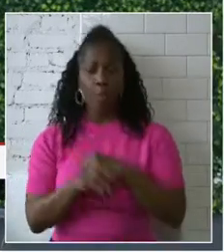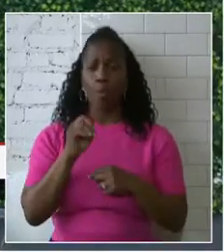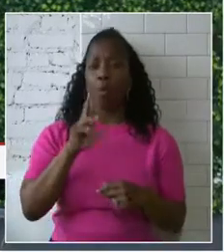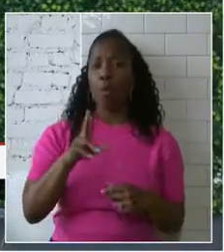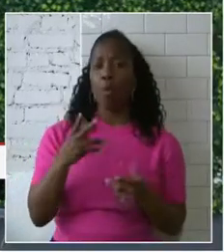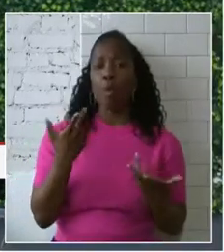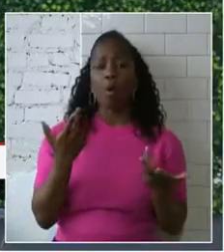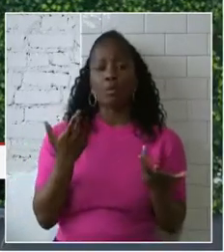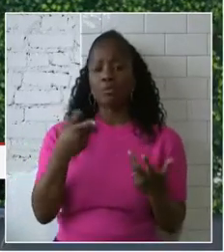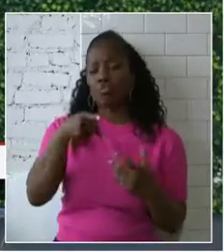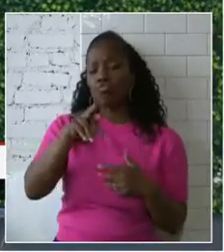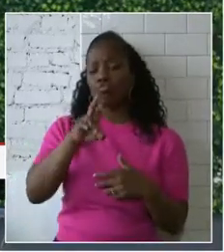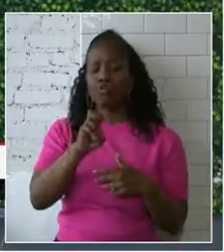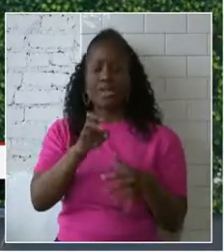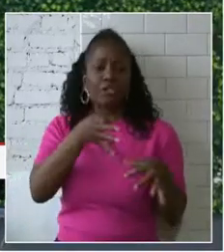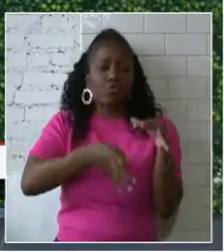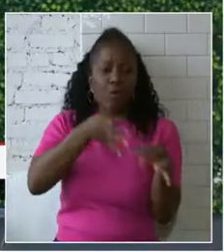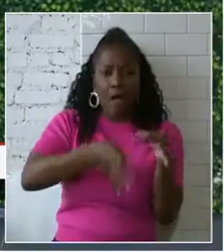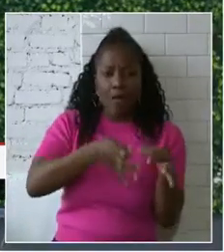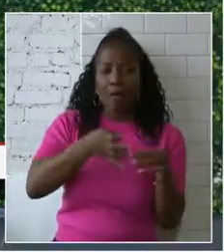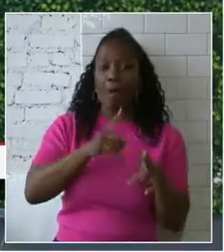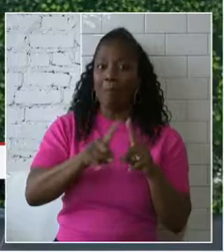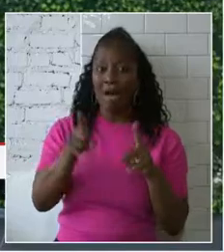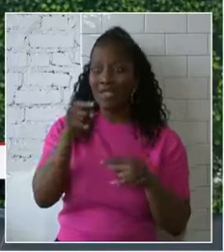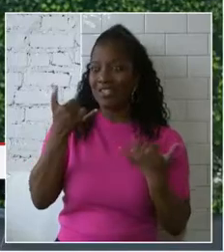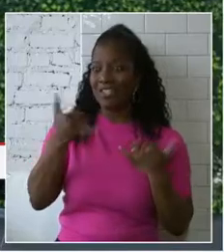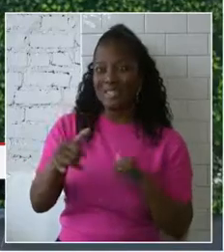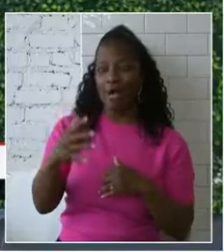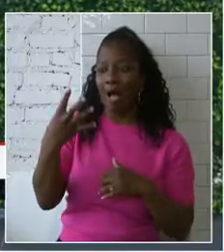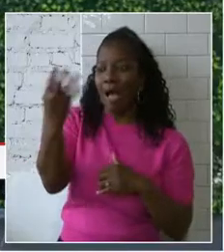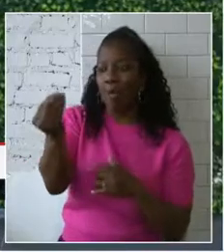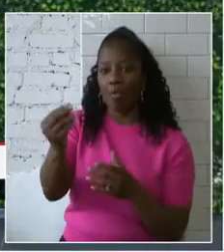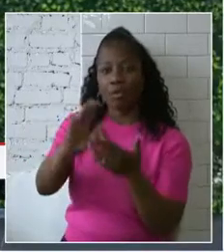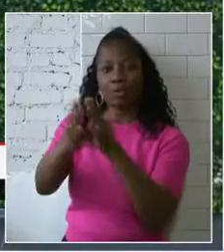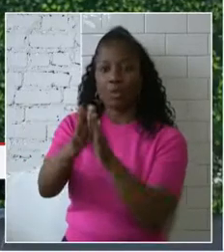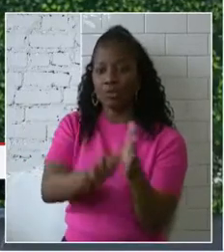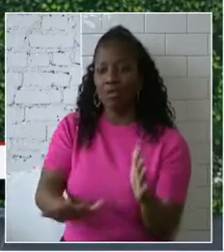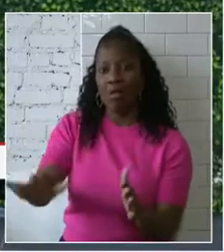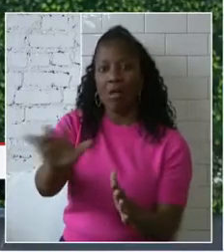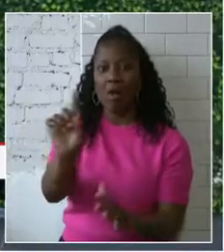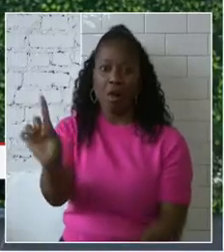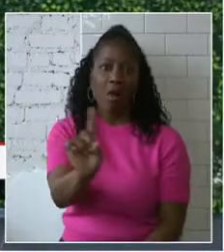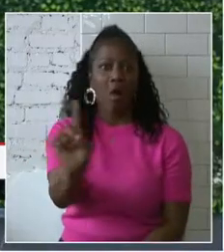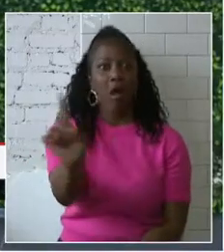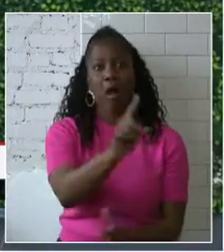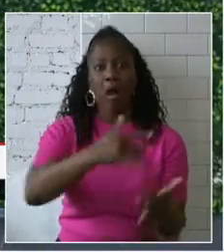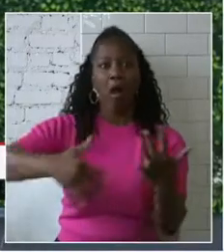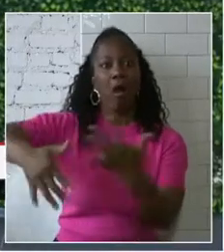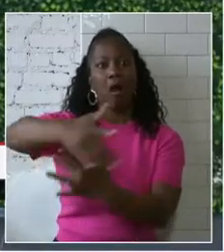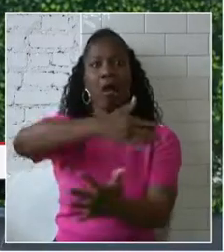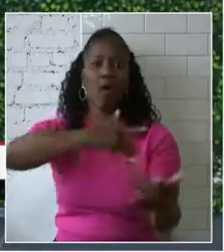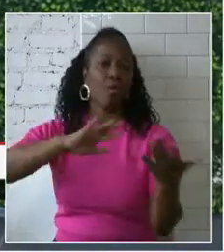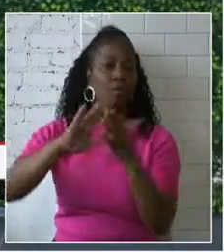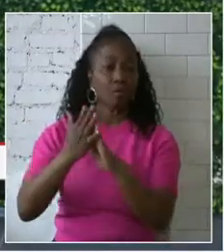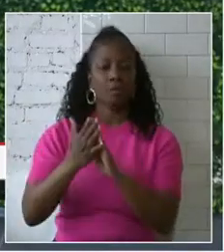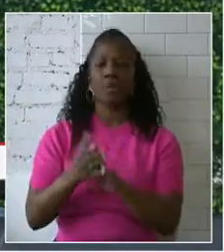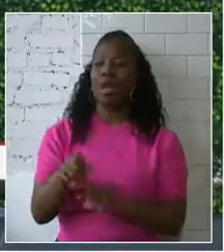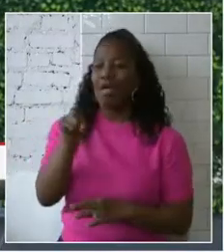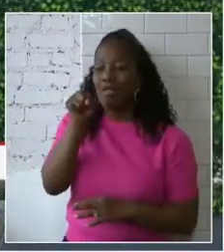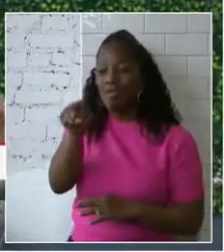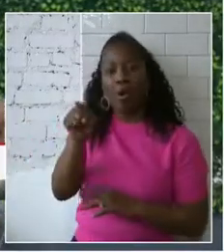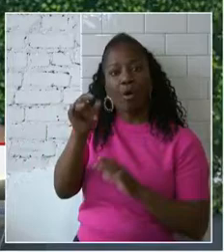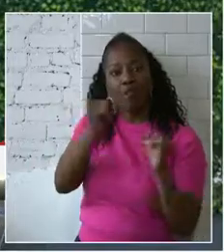be pre-trial, but they're out in the community. They have to be supervised. And so when you've heard me say that